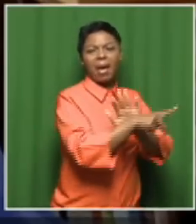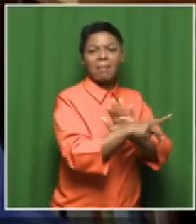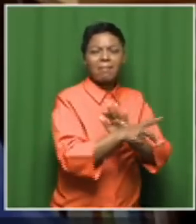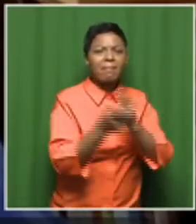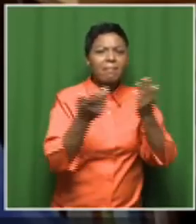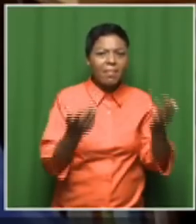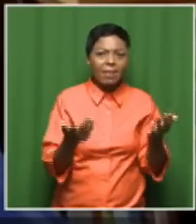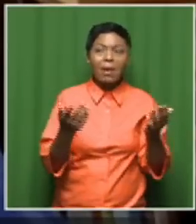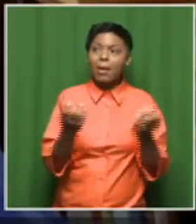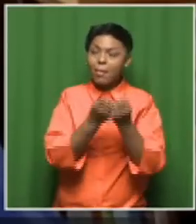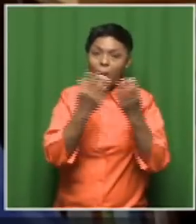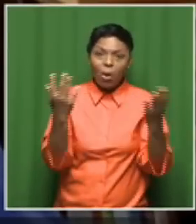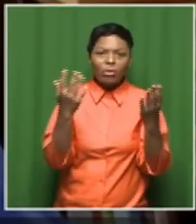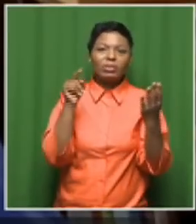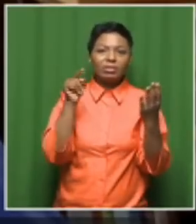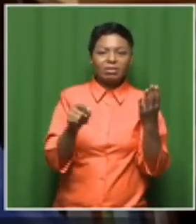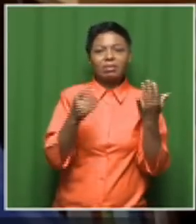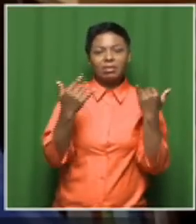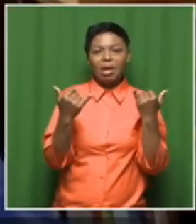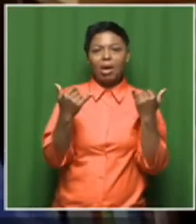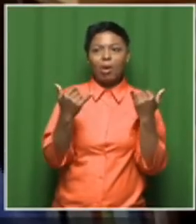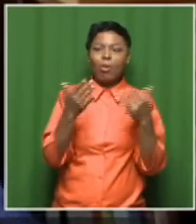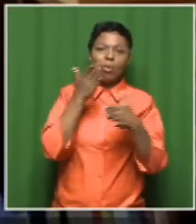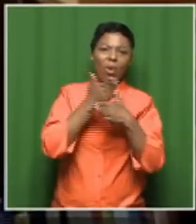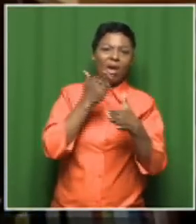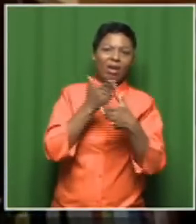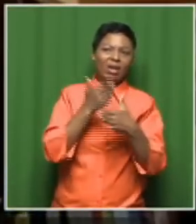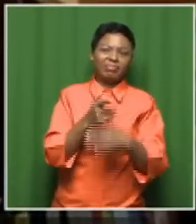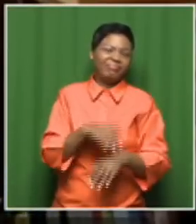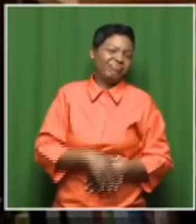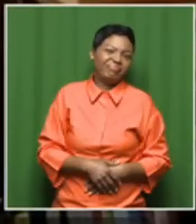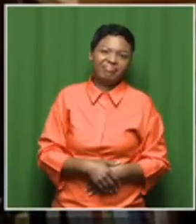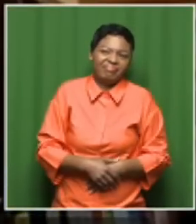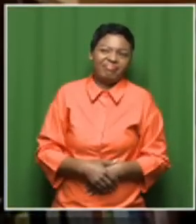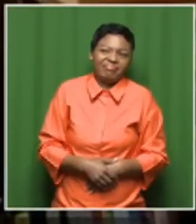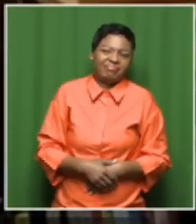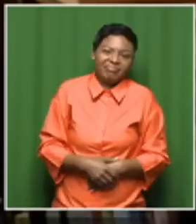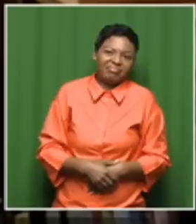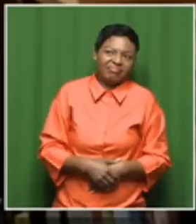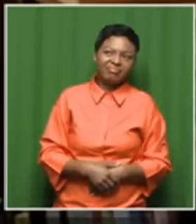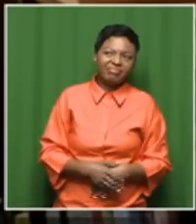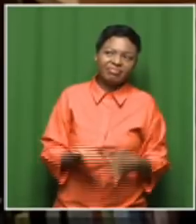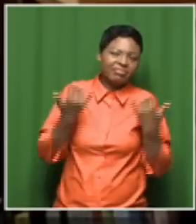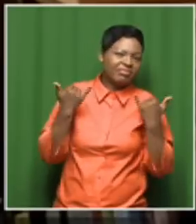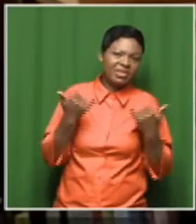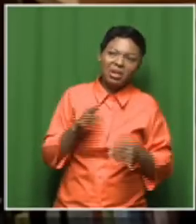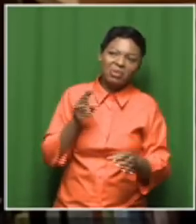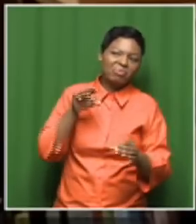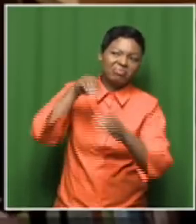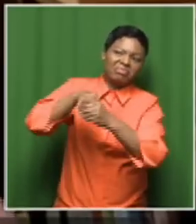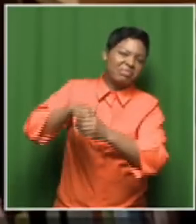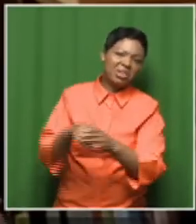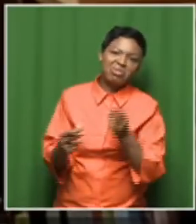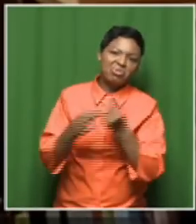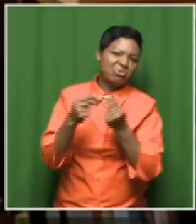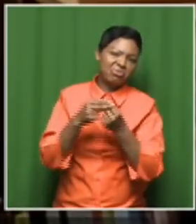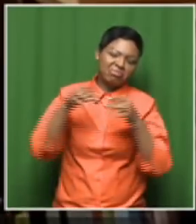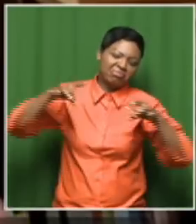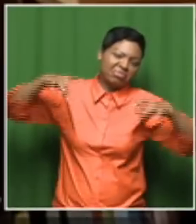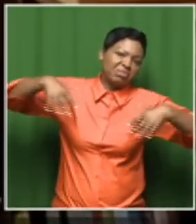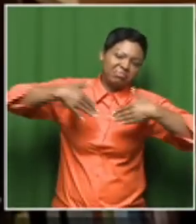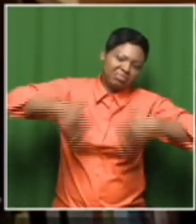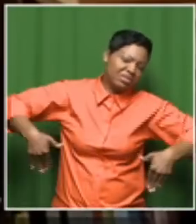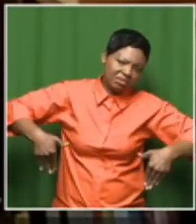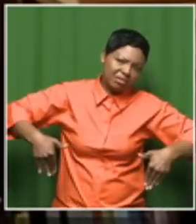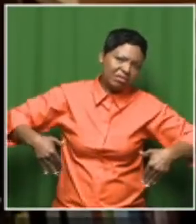of workers deserting, unions themselves, not being able to analyze. We need now also, in fact I haven't